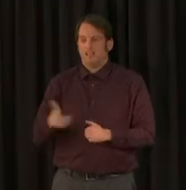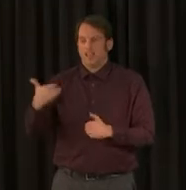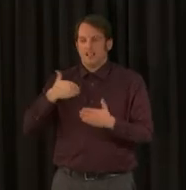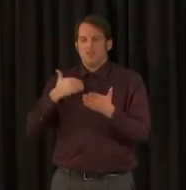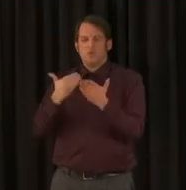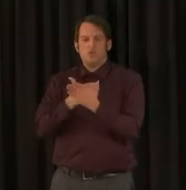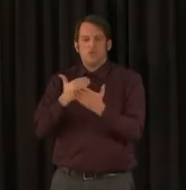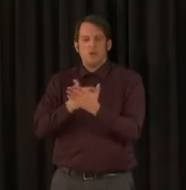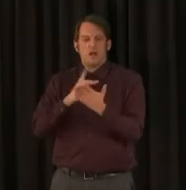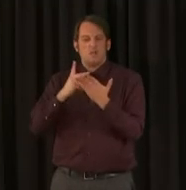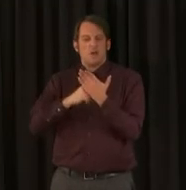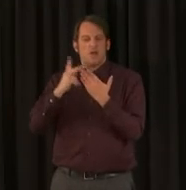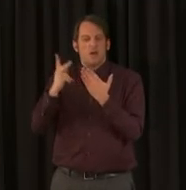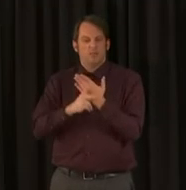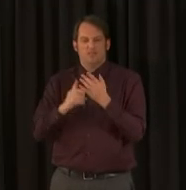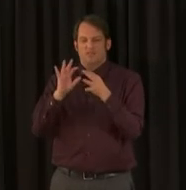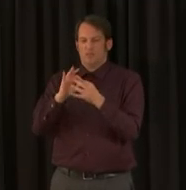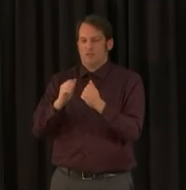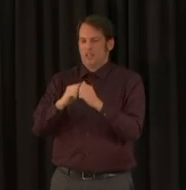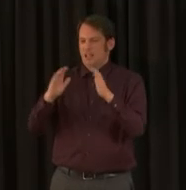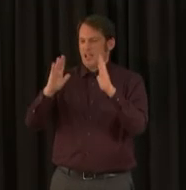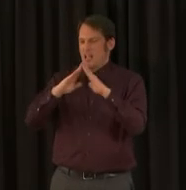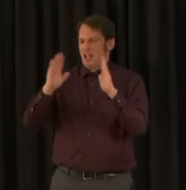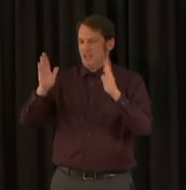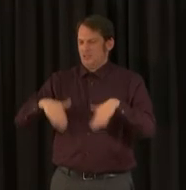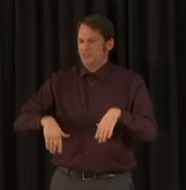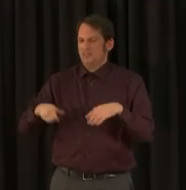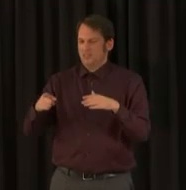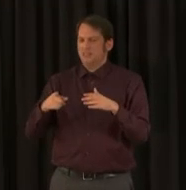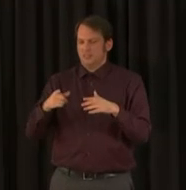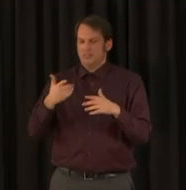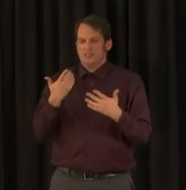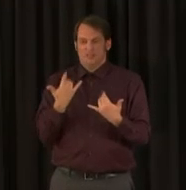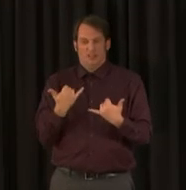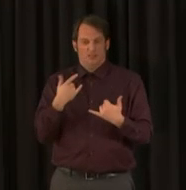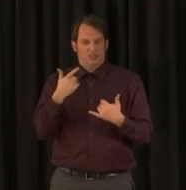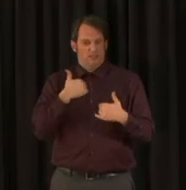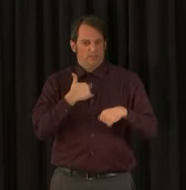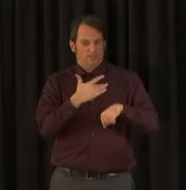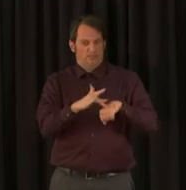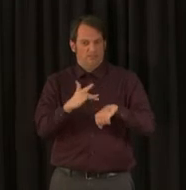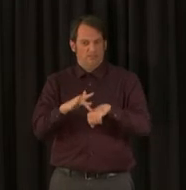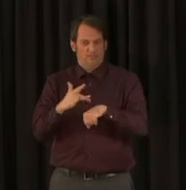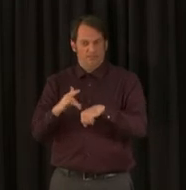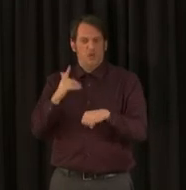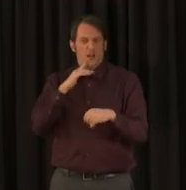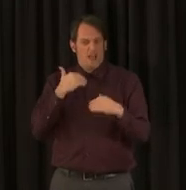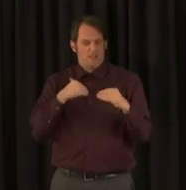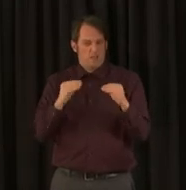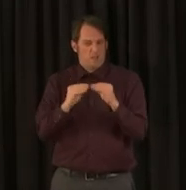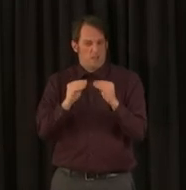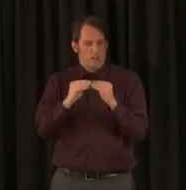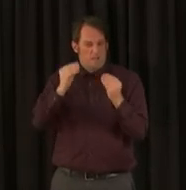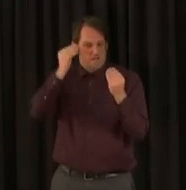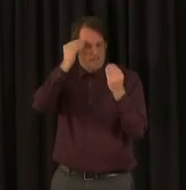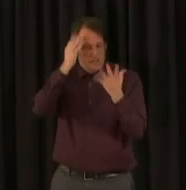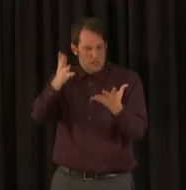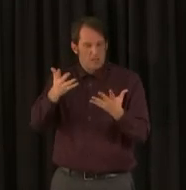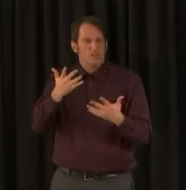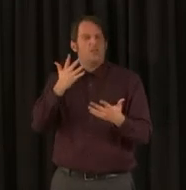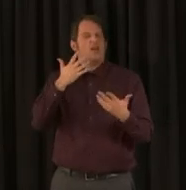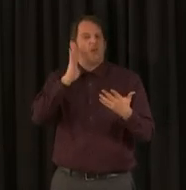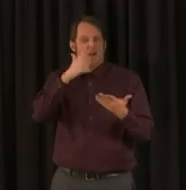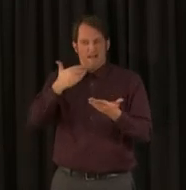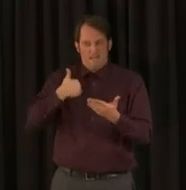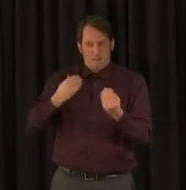housing providers that you can check out now that are currently available, and then we'll have more information about more rental